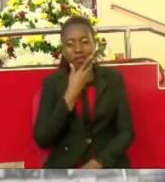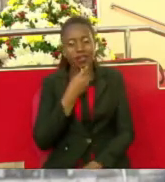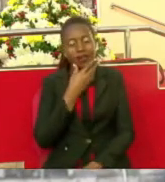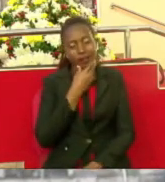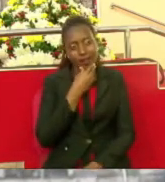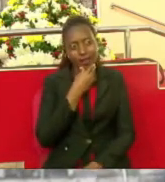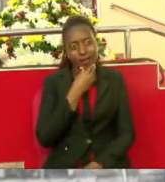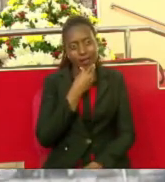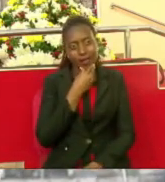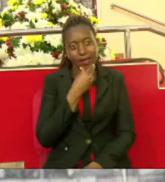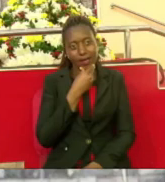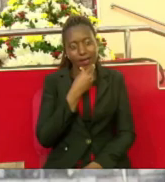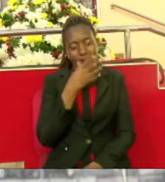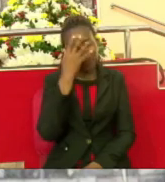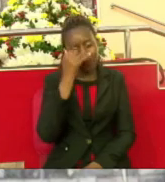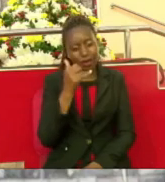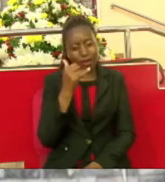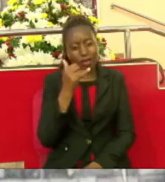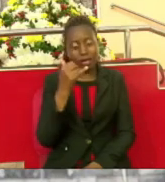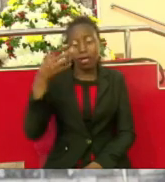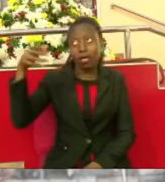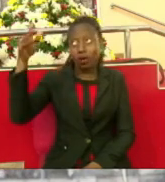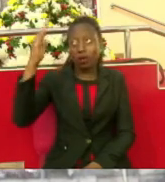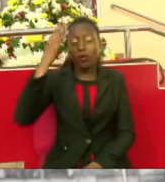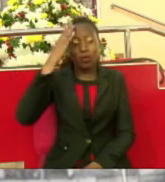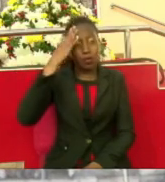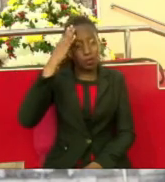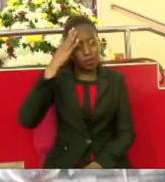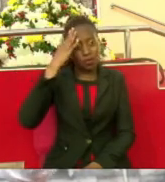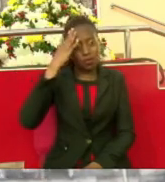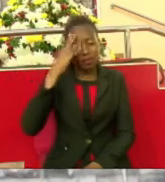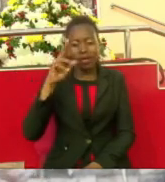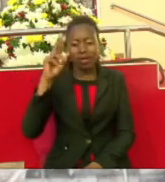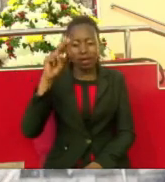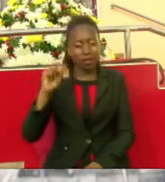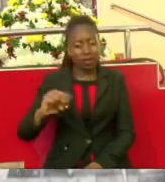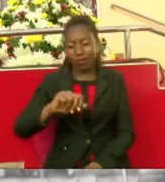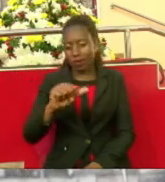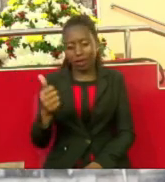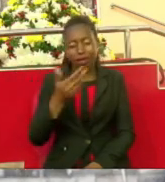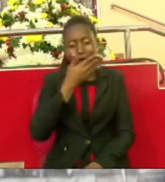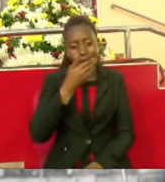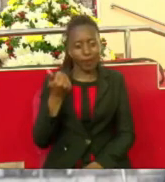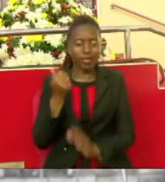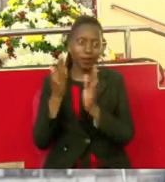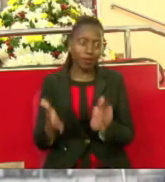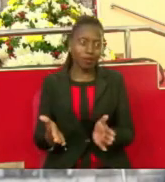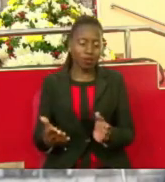it is because God knows there is no one better to bring up that child than